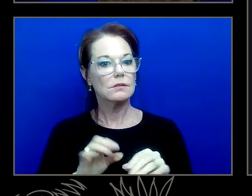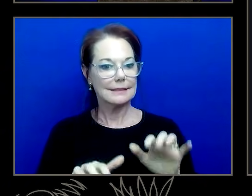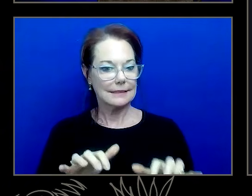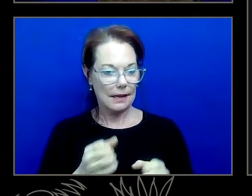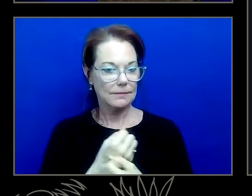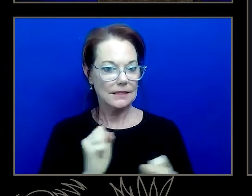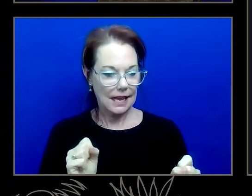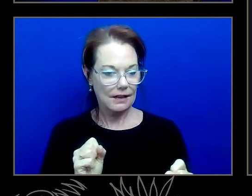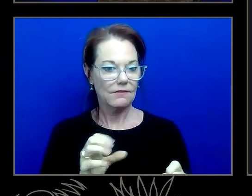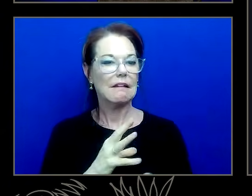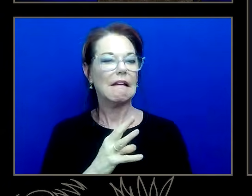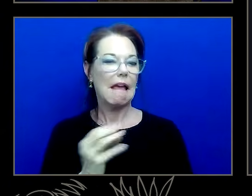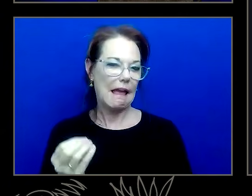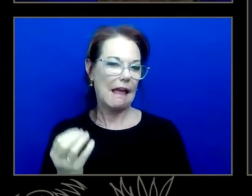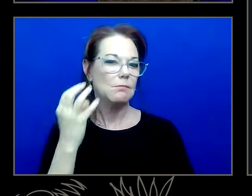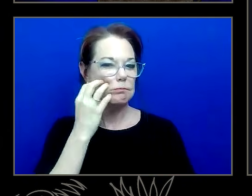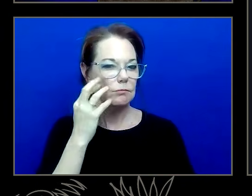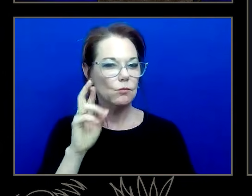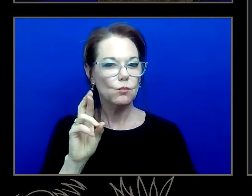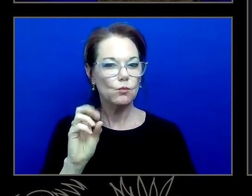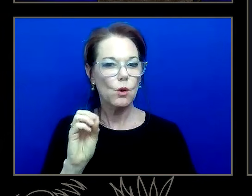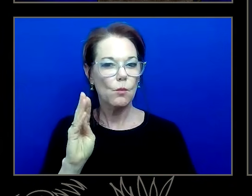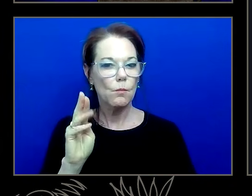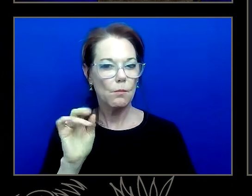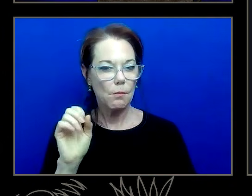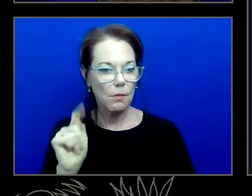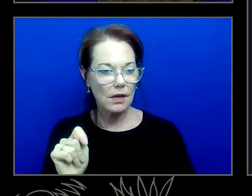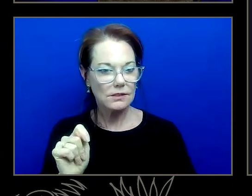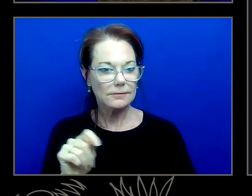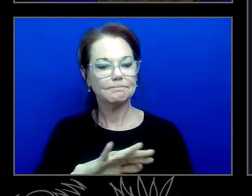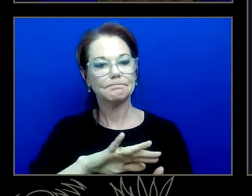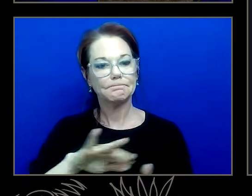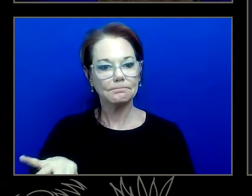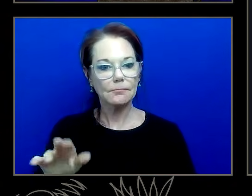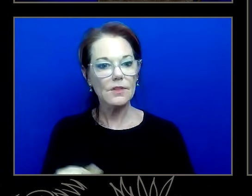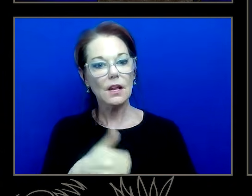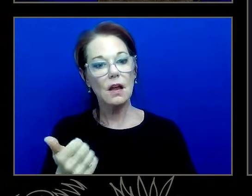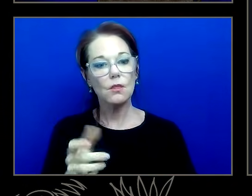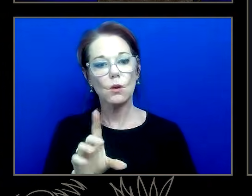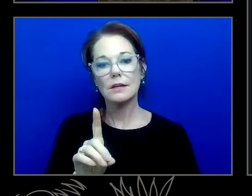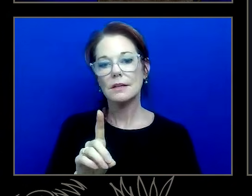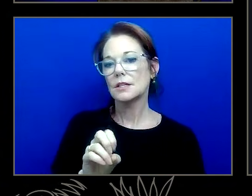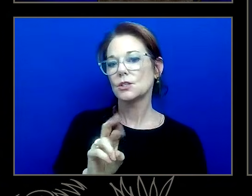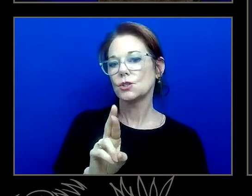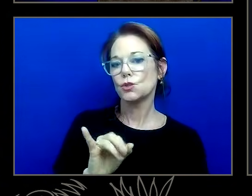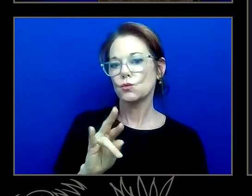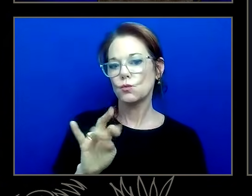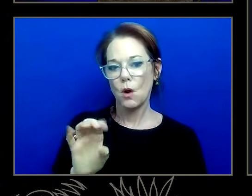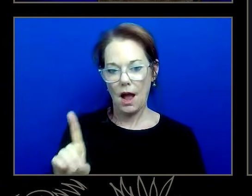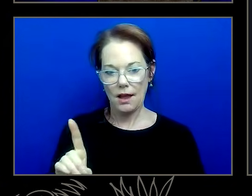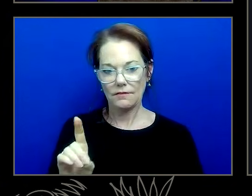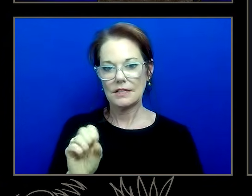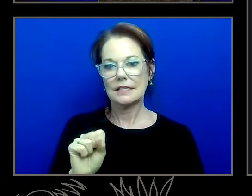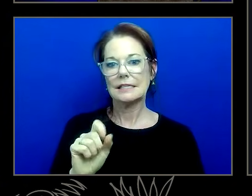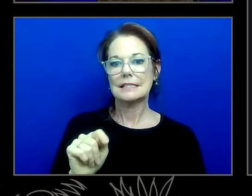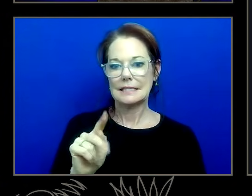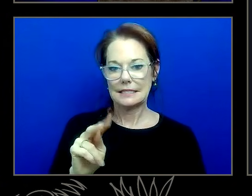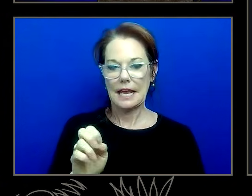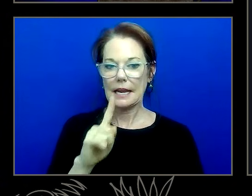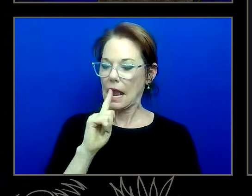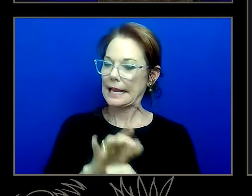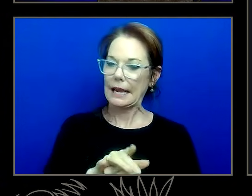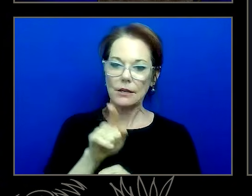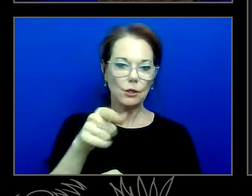so another one, derived state. So this is something that I see a lot, and I guarantee it's in your code